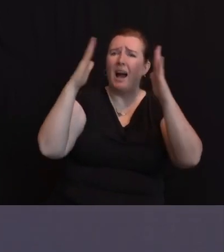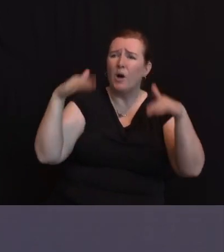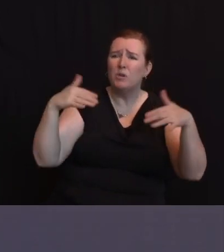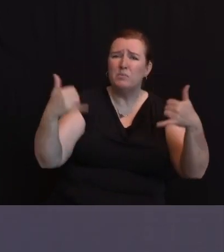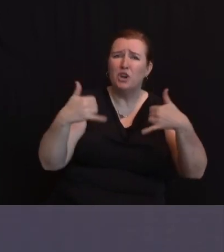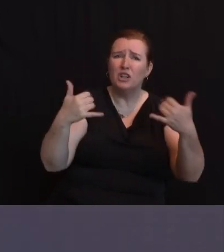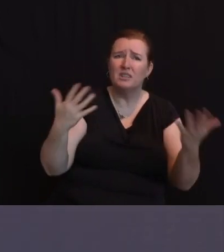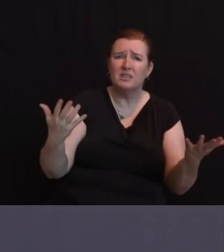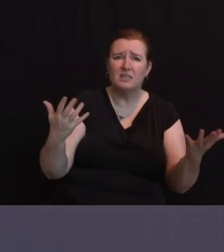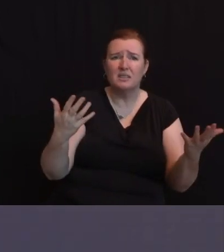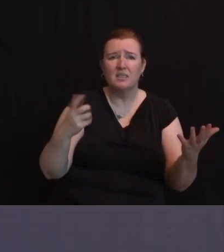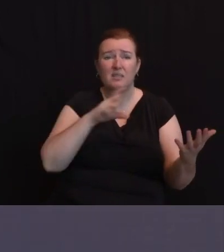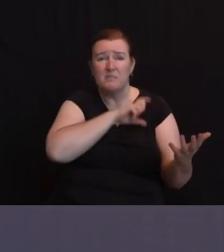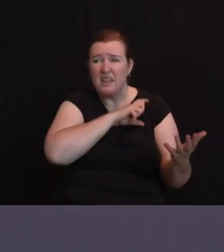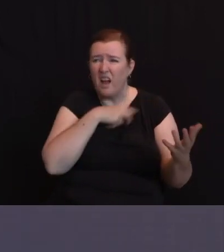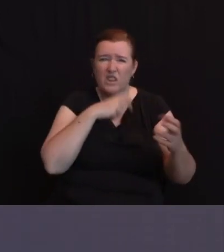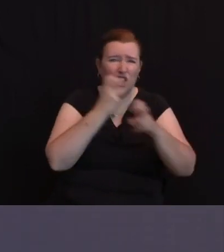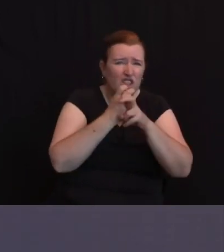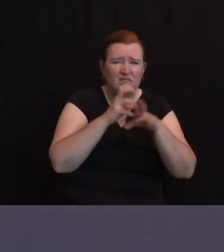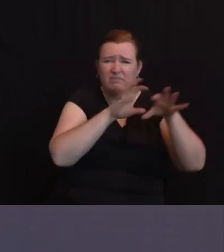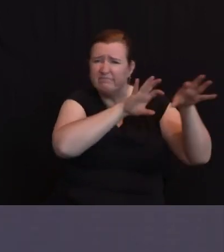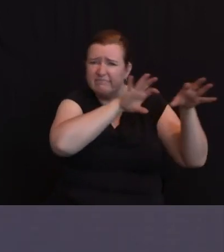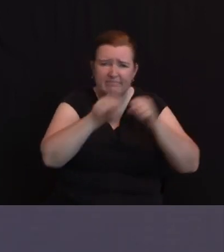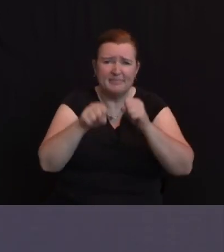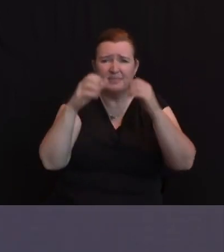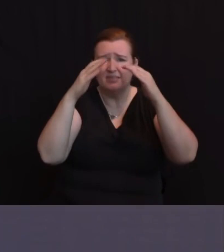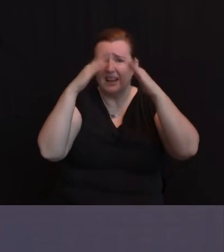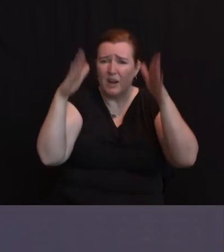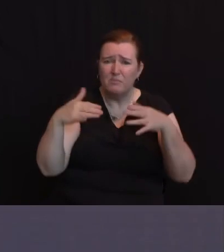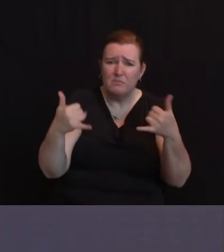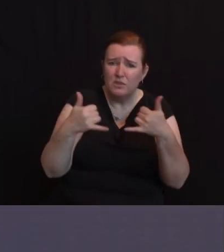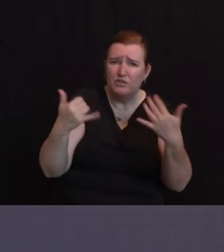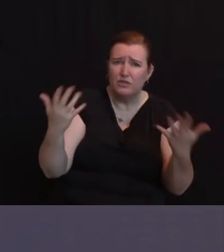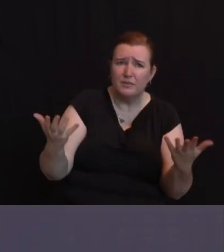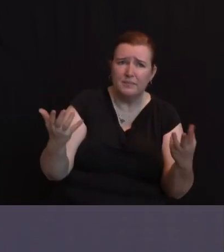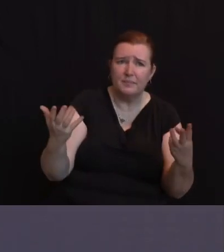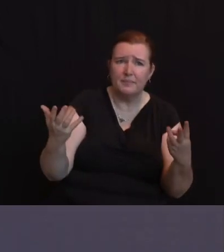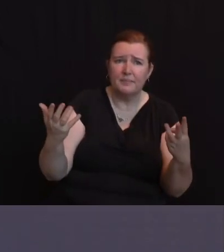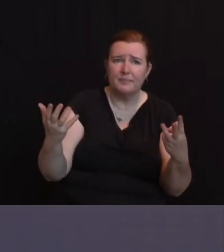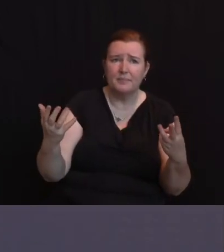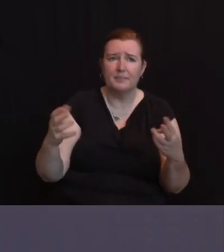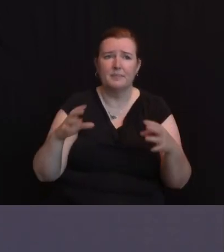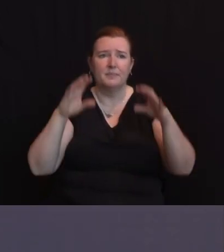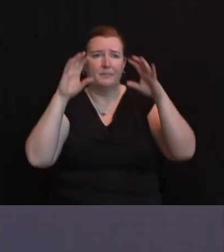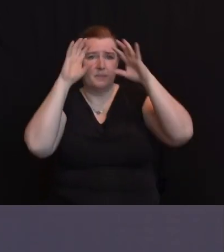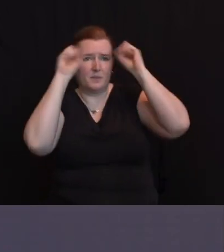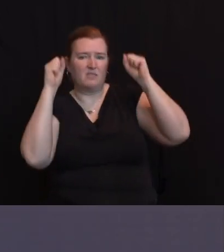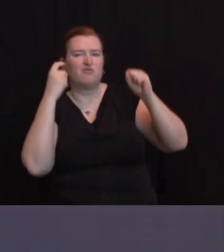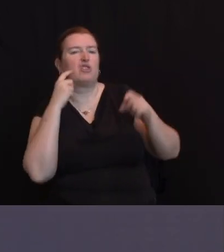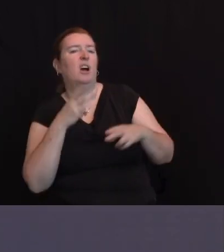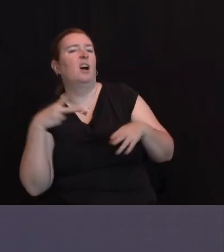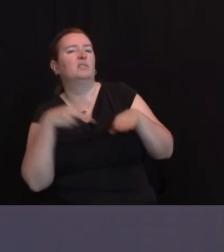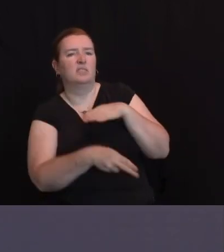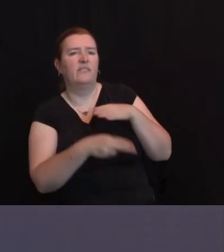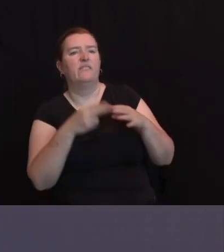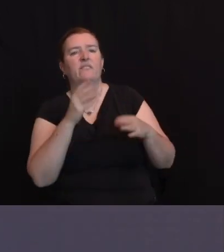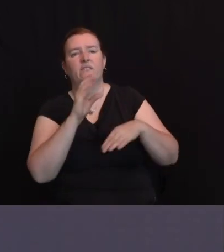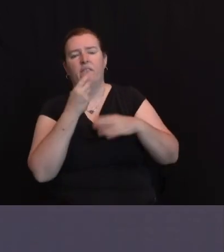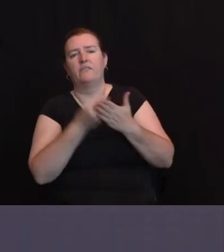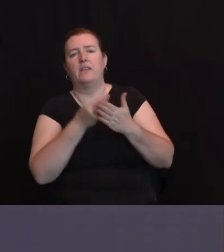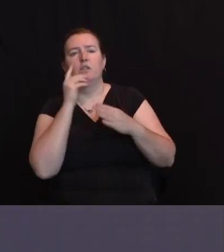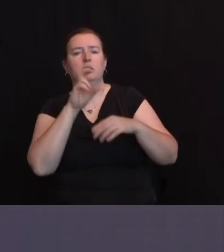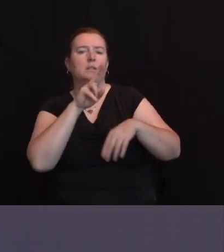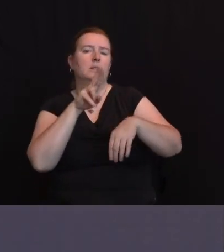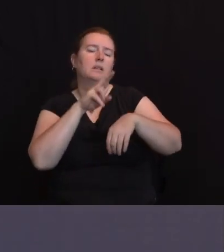with? The president just cut funding for the state National Guard troops, called to help fight the pandemic from 75%